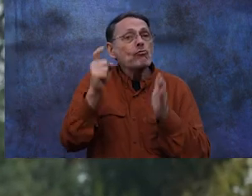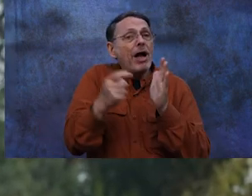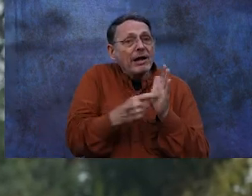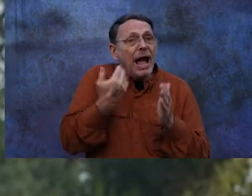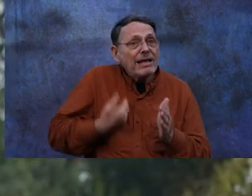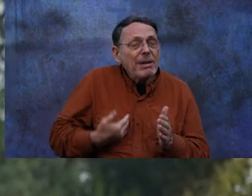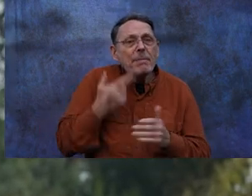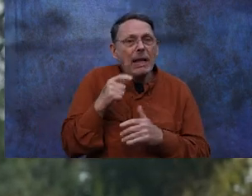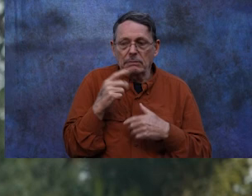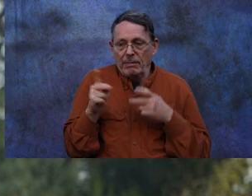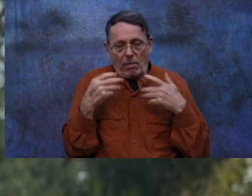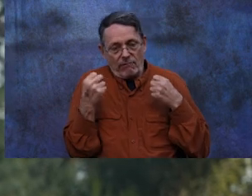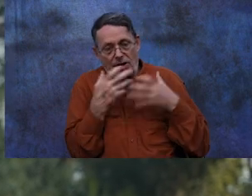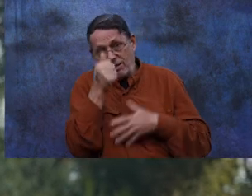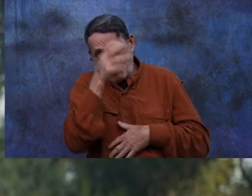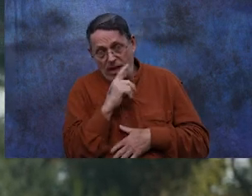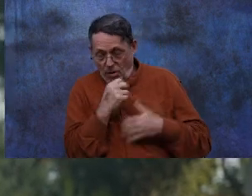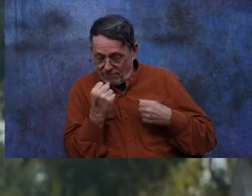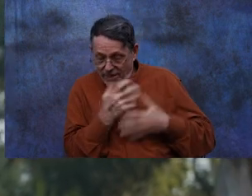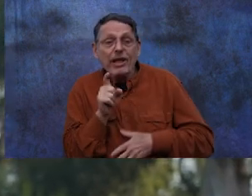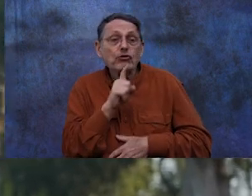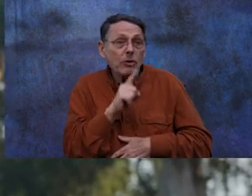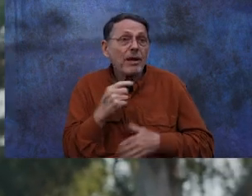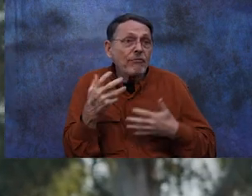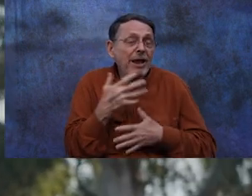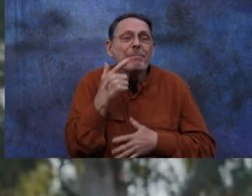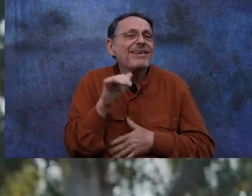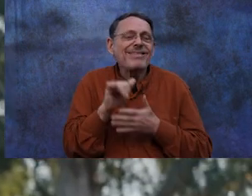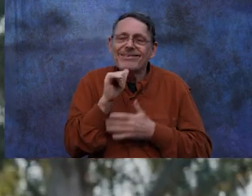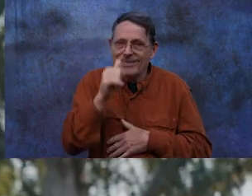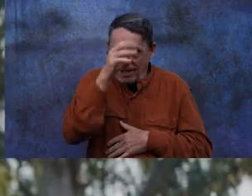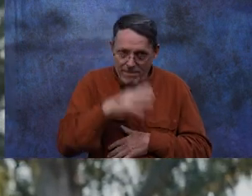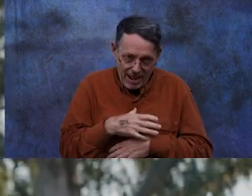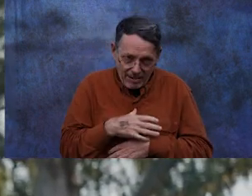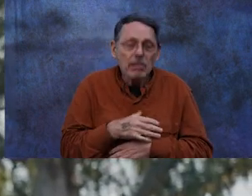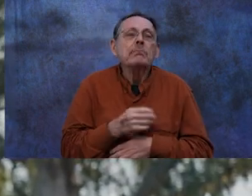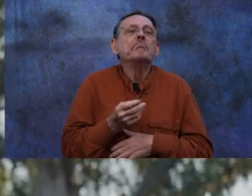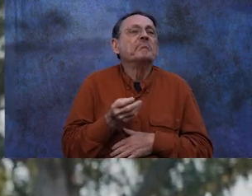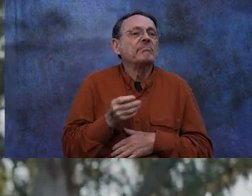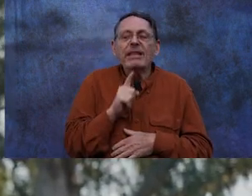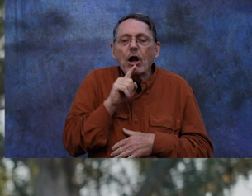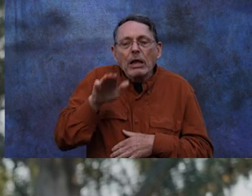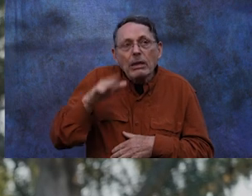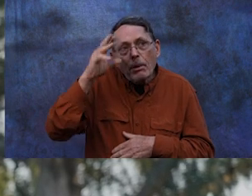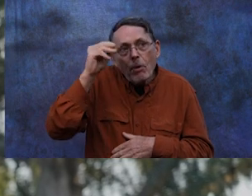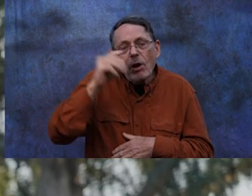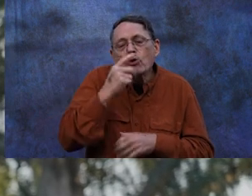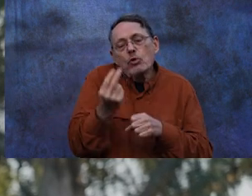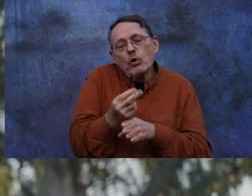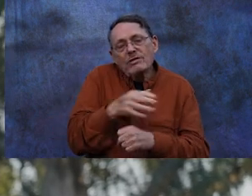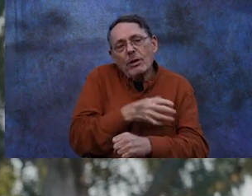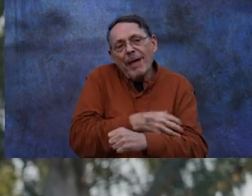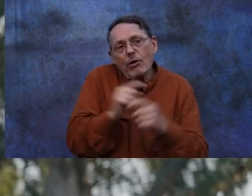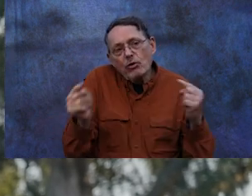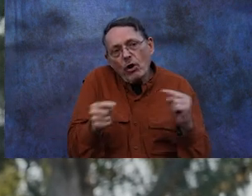because they are fearful. The men are fearful, and they should be, because these are not men. These are little boys who use their power to